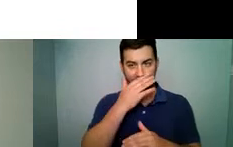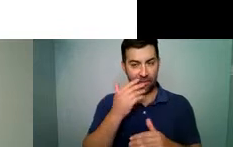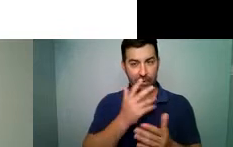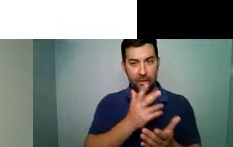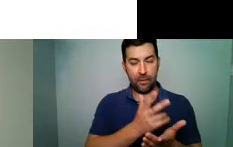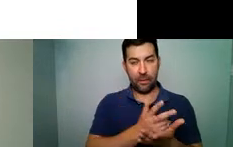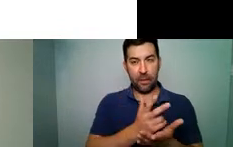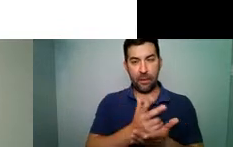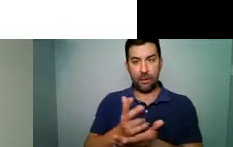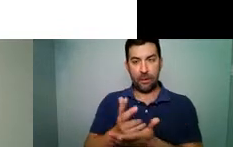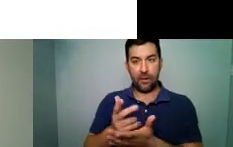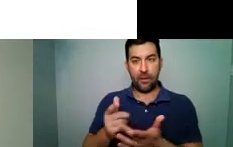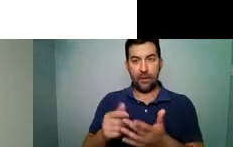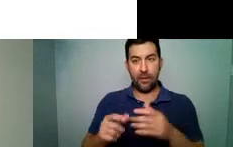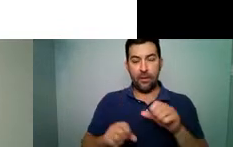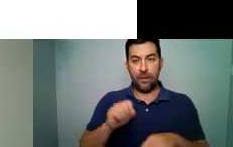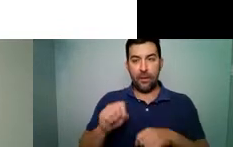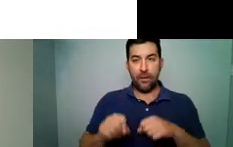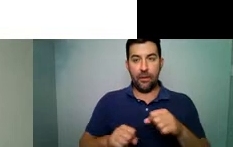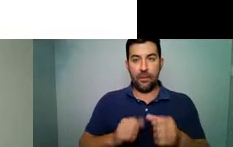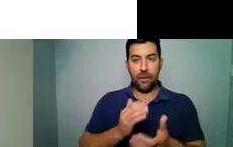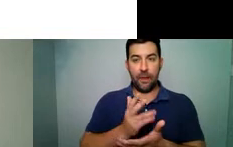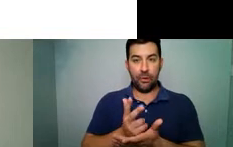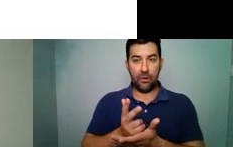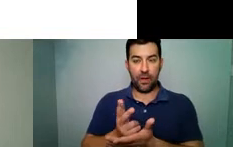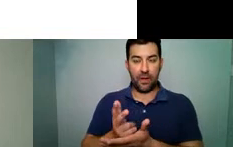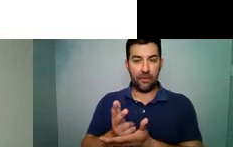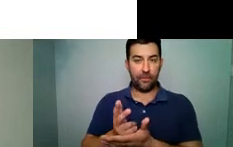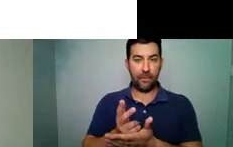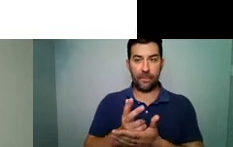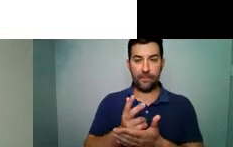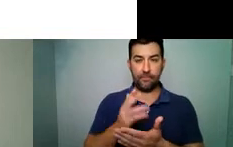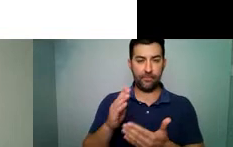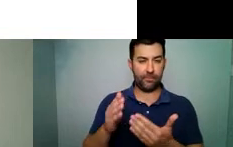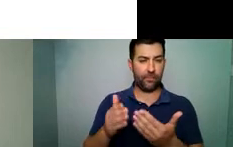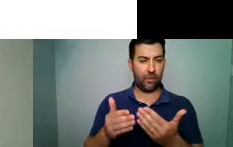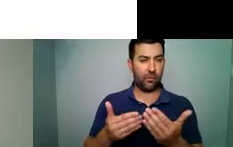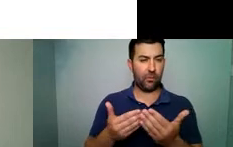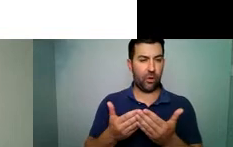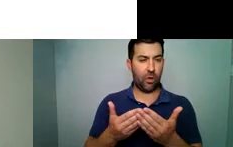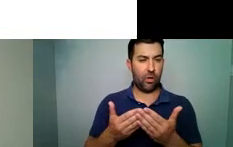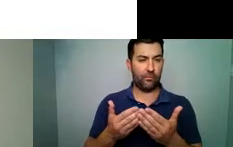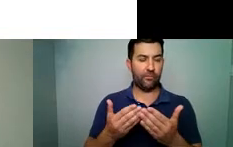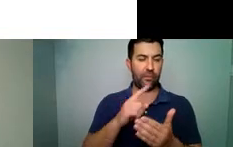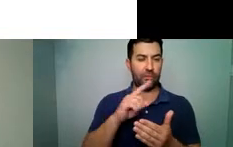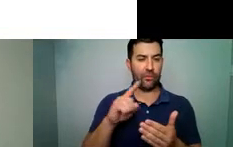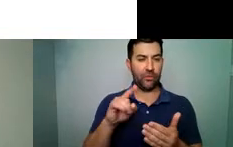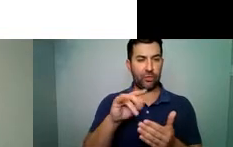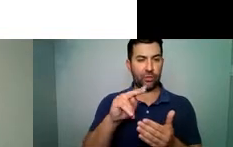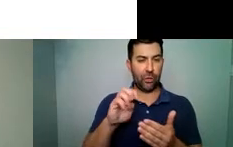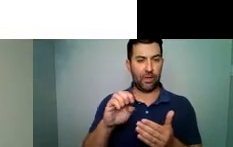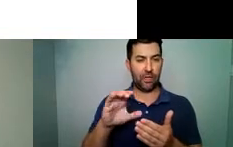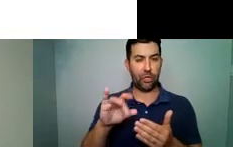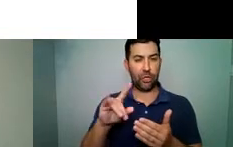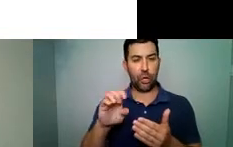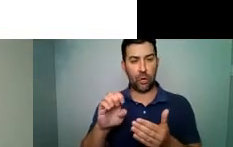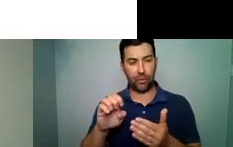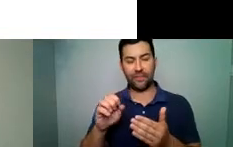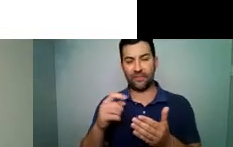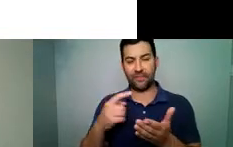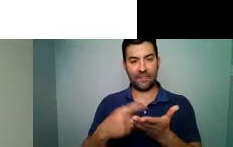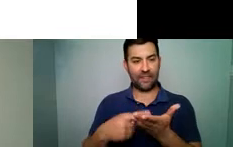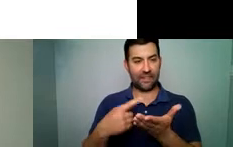Parking, bike parking, all of those types of things are addressed in some ways through our zoning code, as well as lighting for the area.